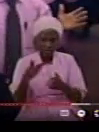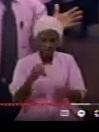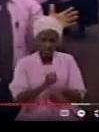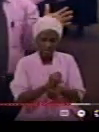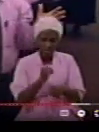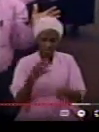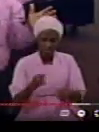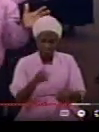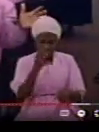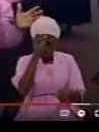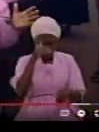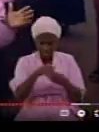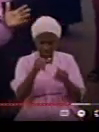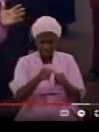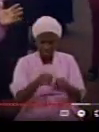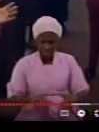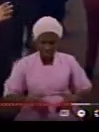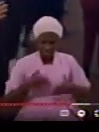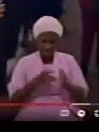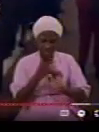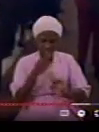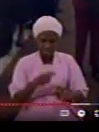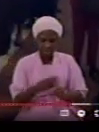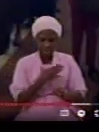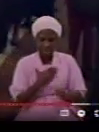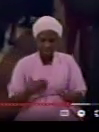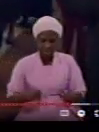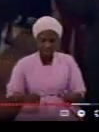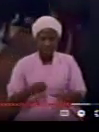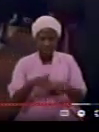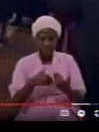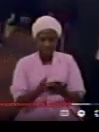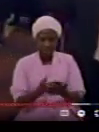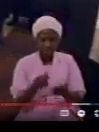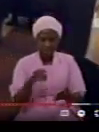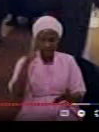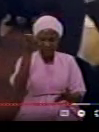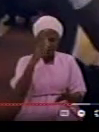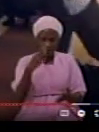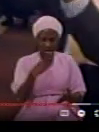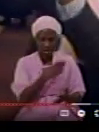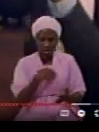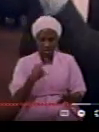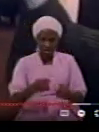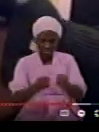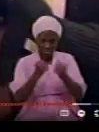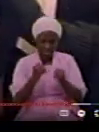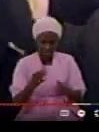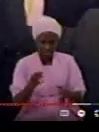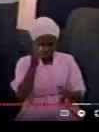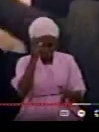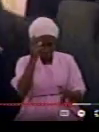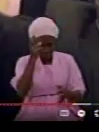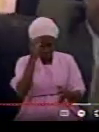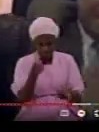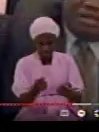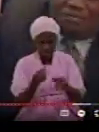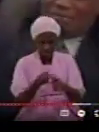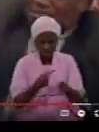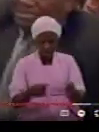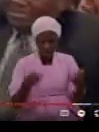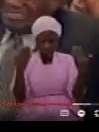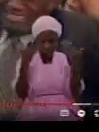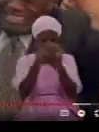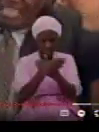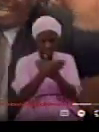of the devil in every life. And all the arrows and the powers of Satan coming from the dark world